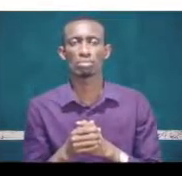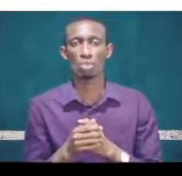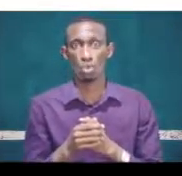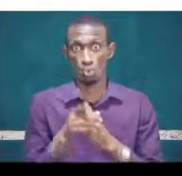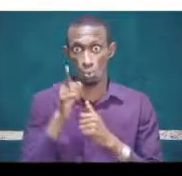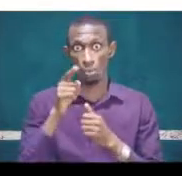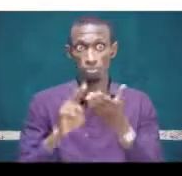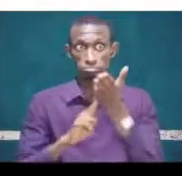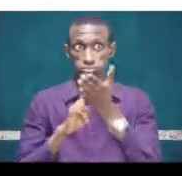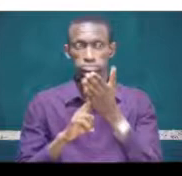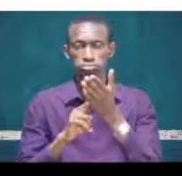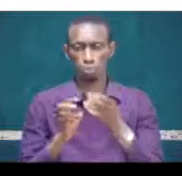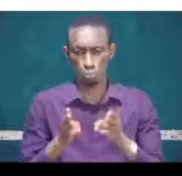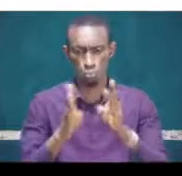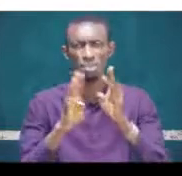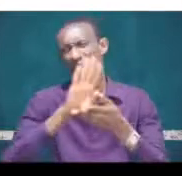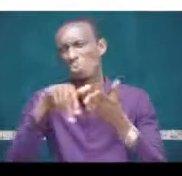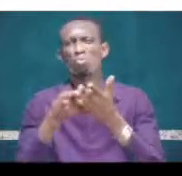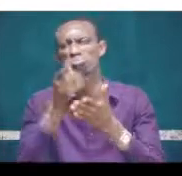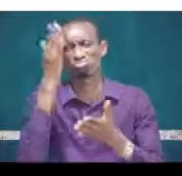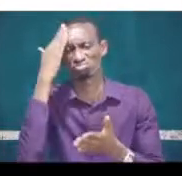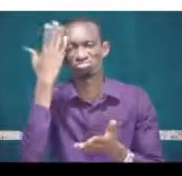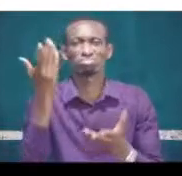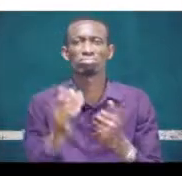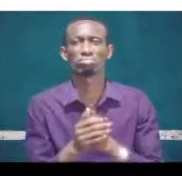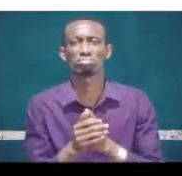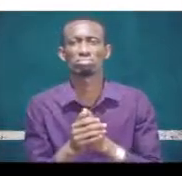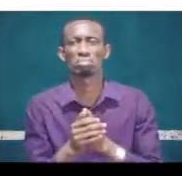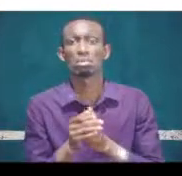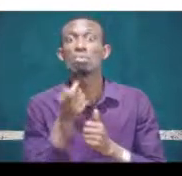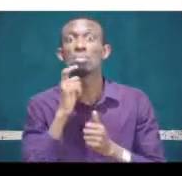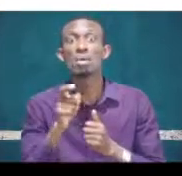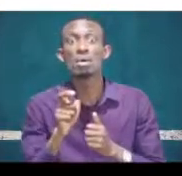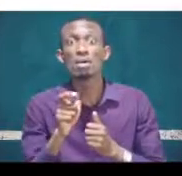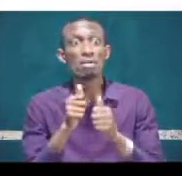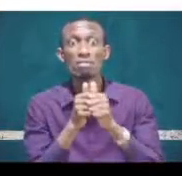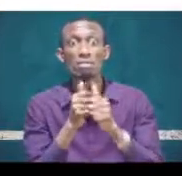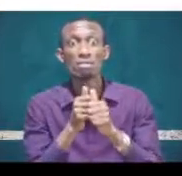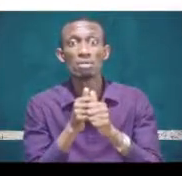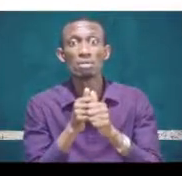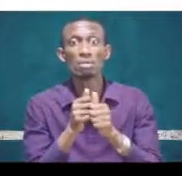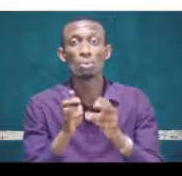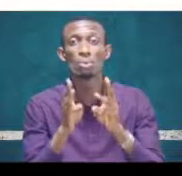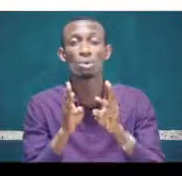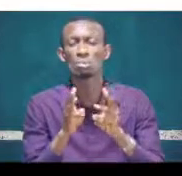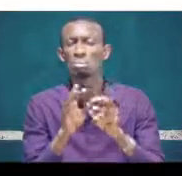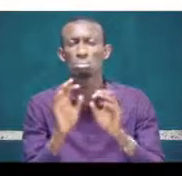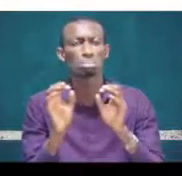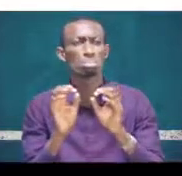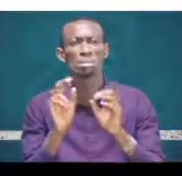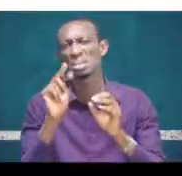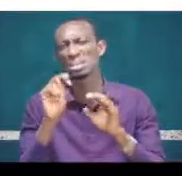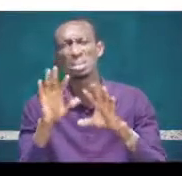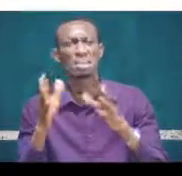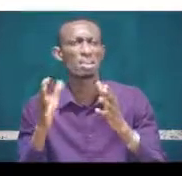apply all methods you know. It is not a must to see, oh, it is even, when it is